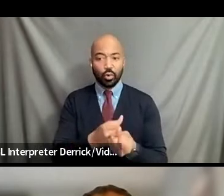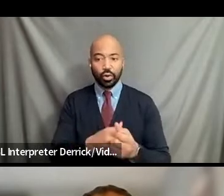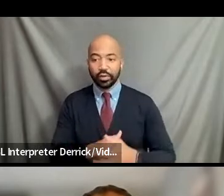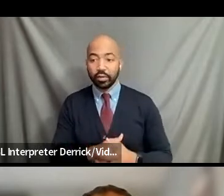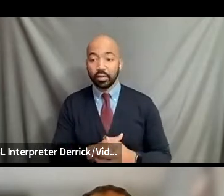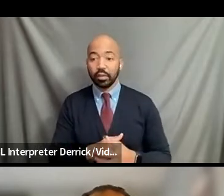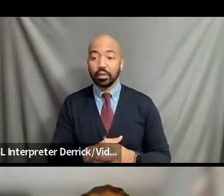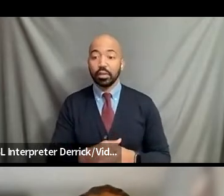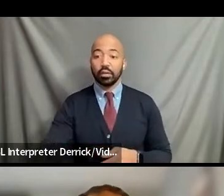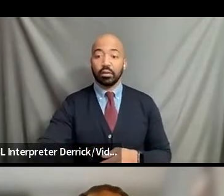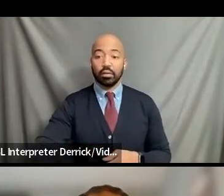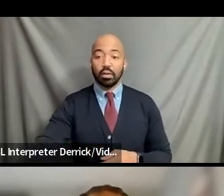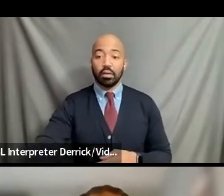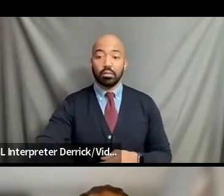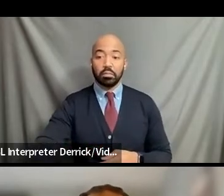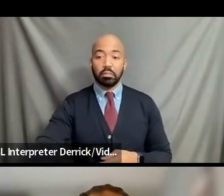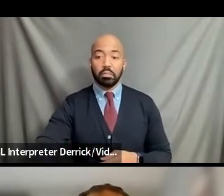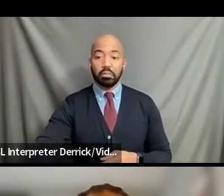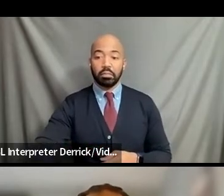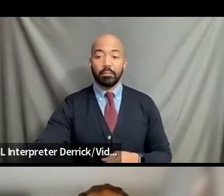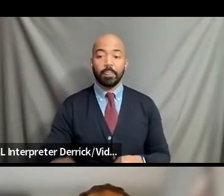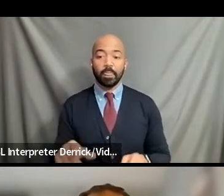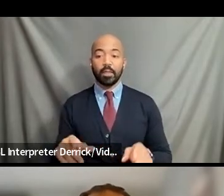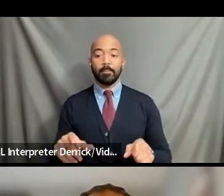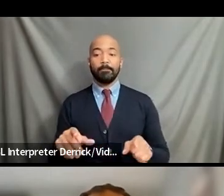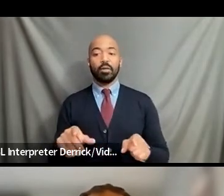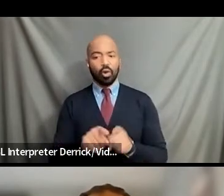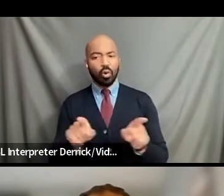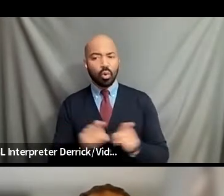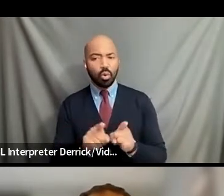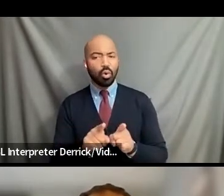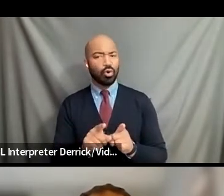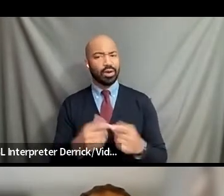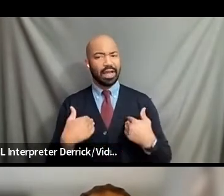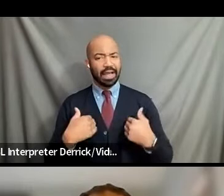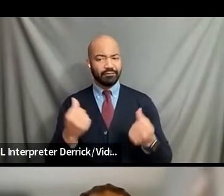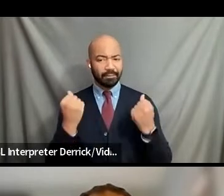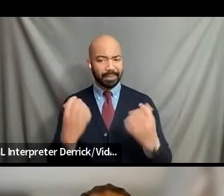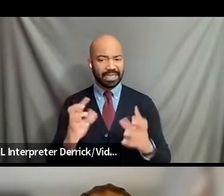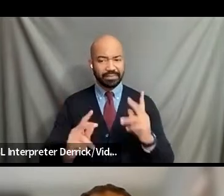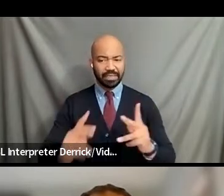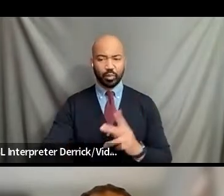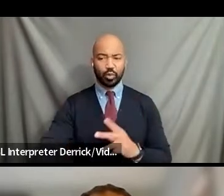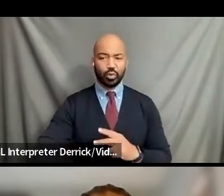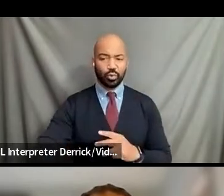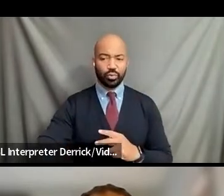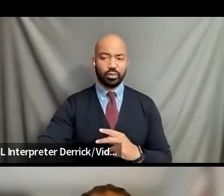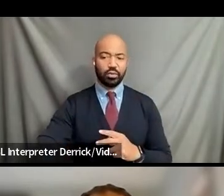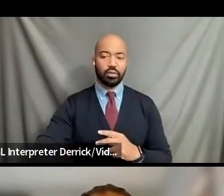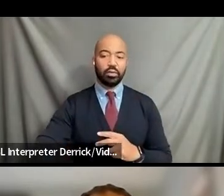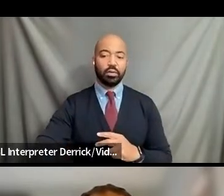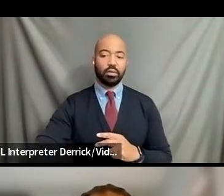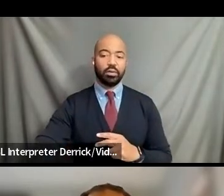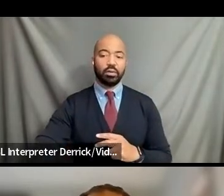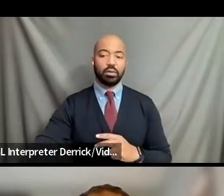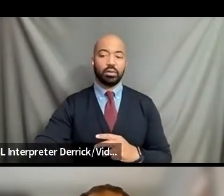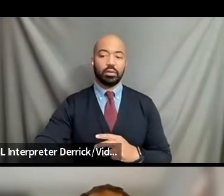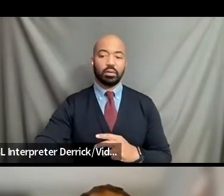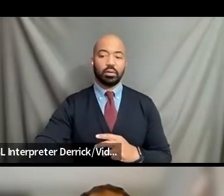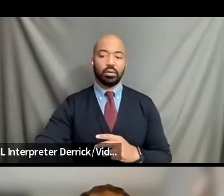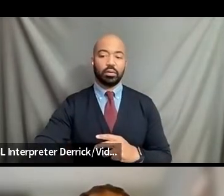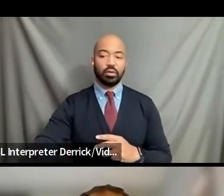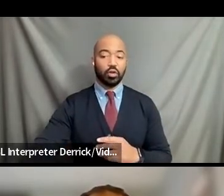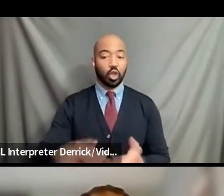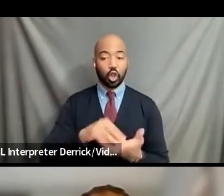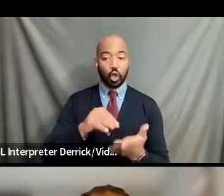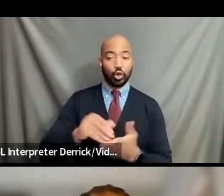in life in general. And I have to say there's a lot of people who I know who I think learned that later than they would have wanted to. And I'm really happy